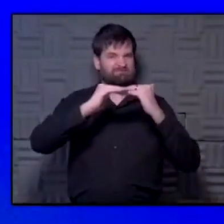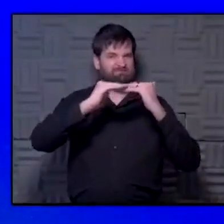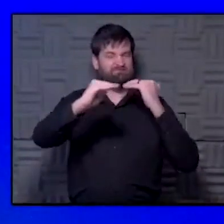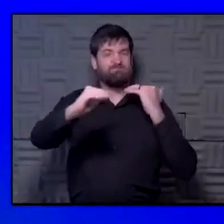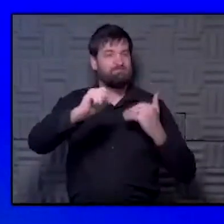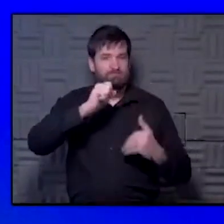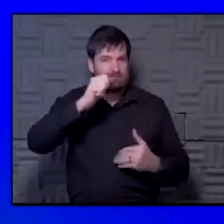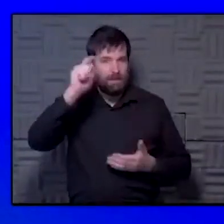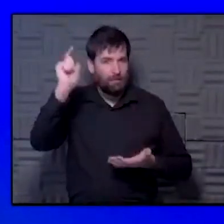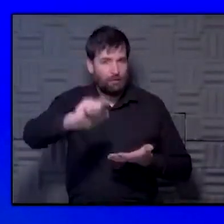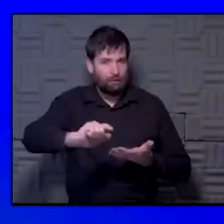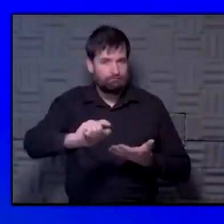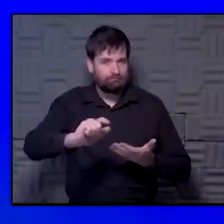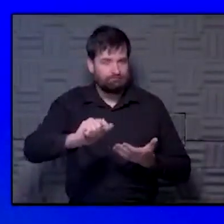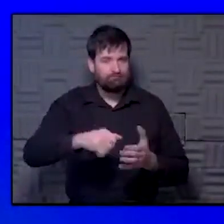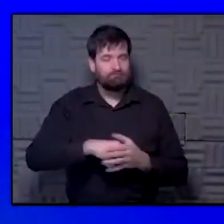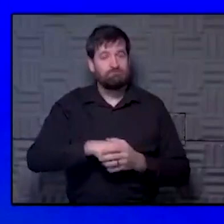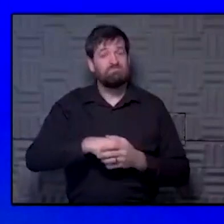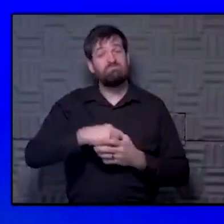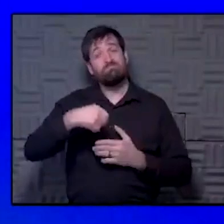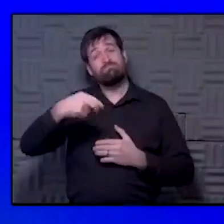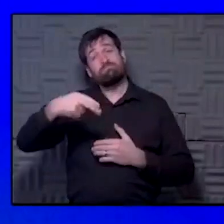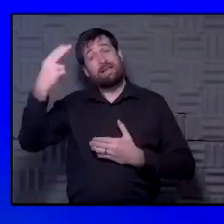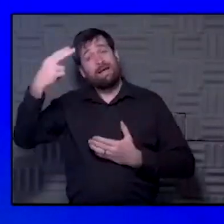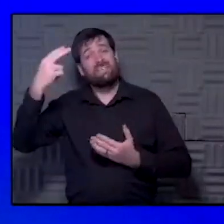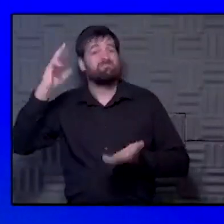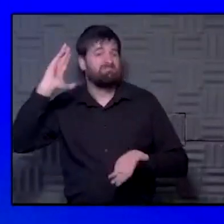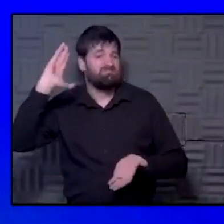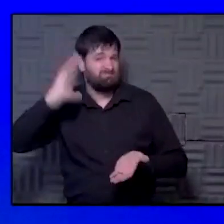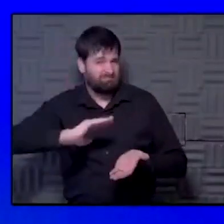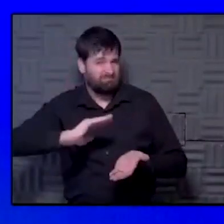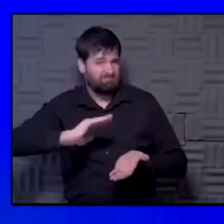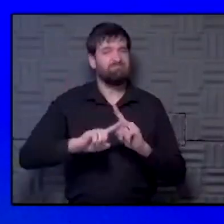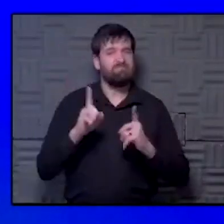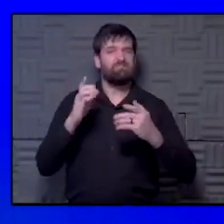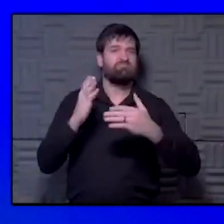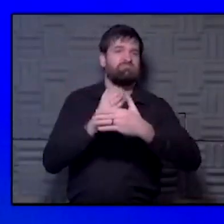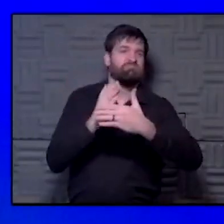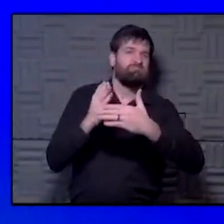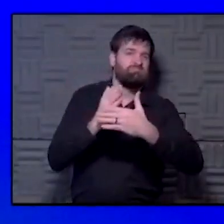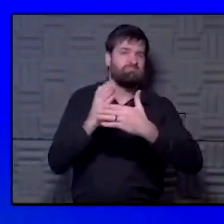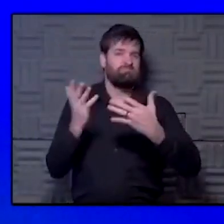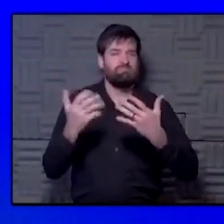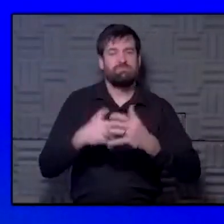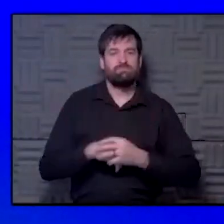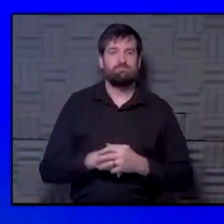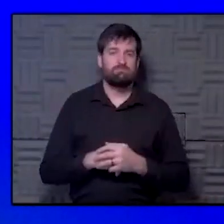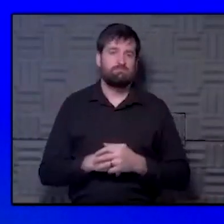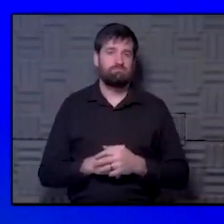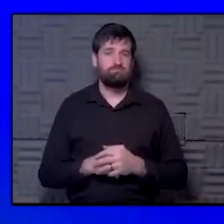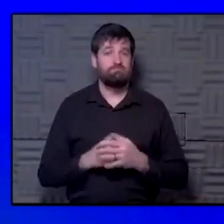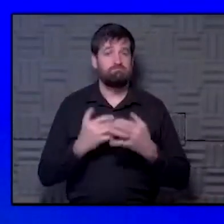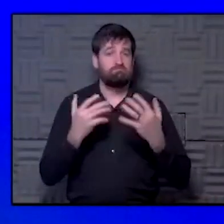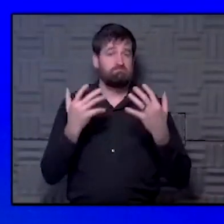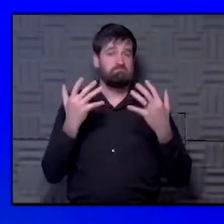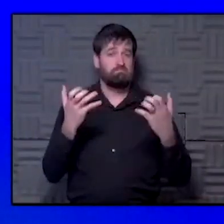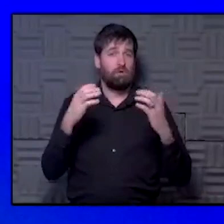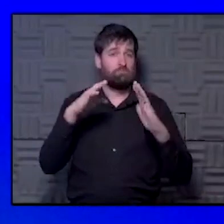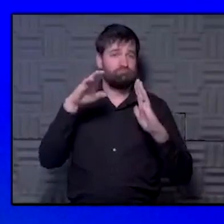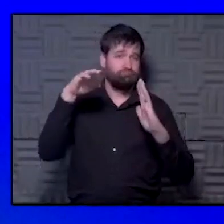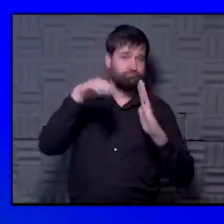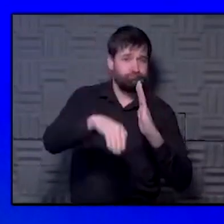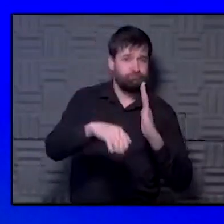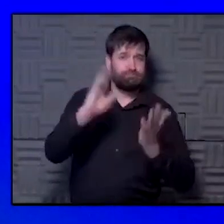low plateau, not as high a plateau as we have seen, but we're kind of in that range. Certainly would like less